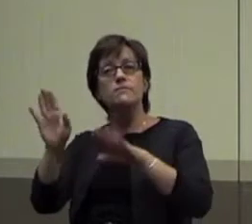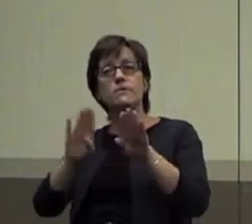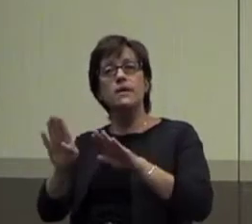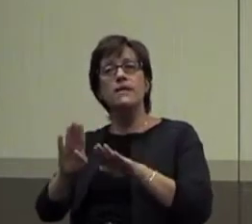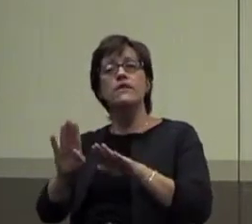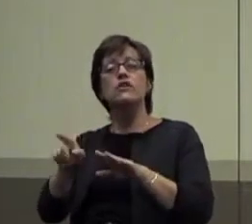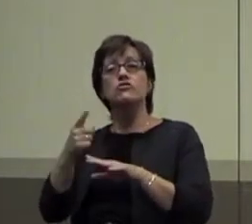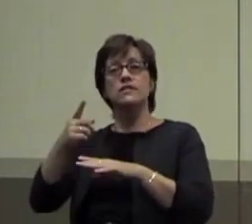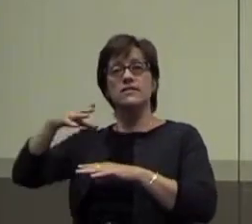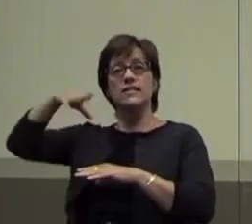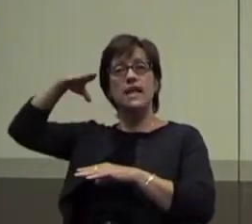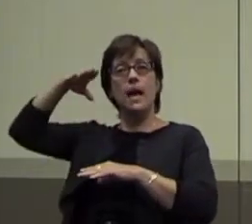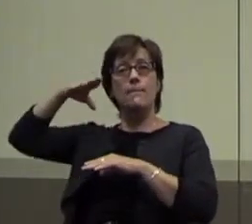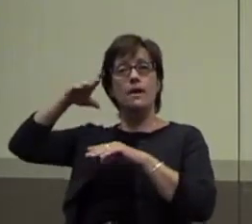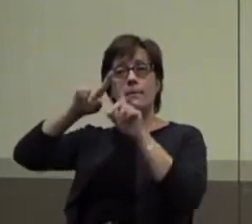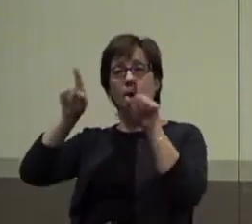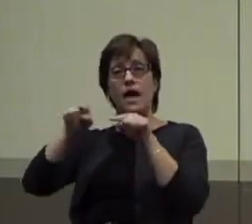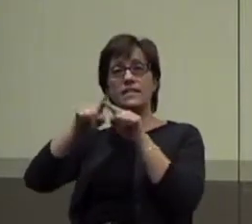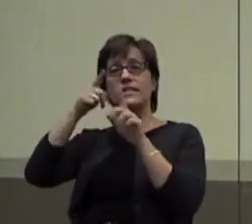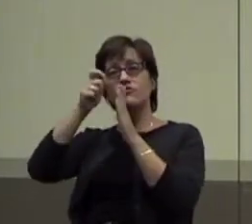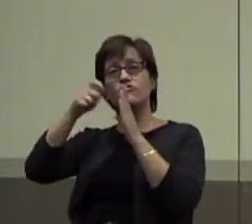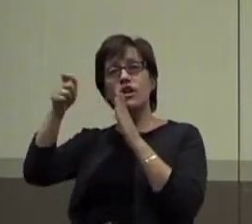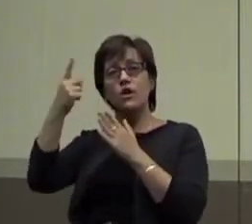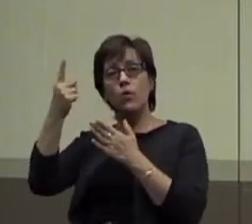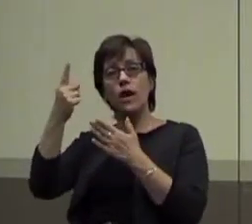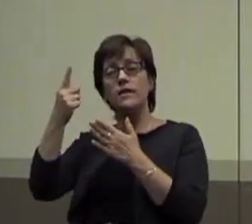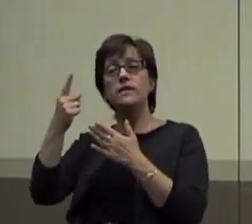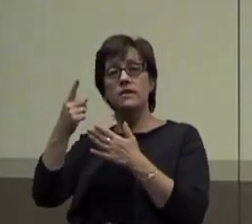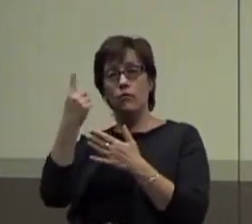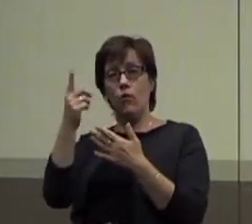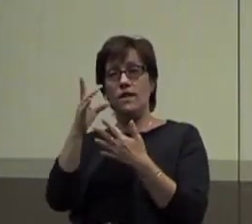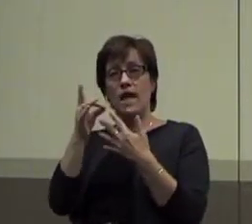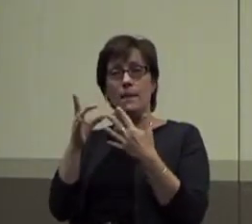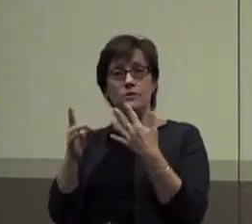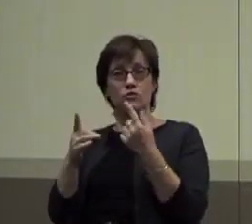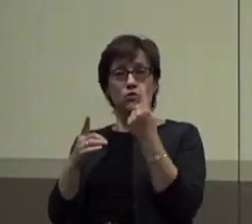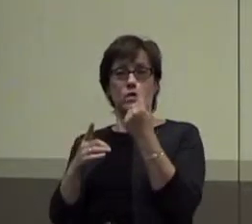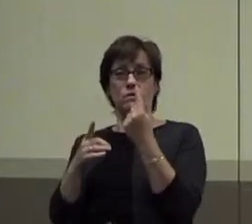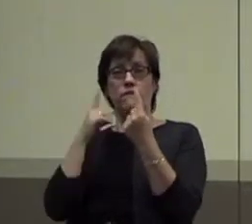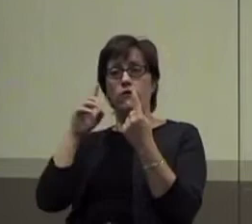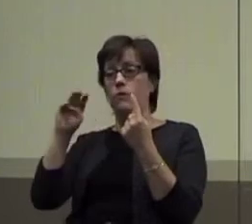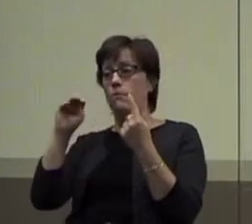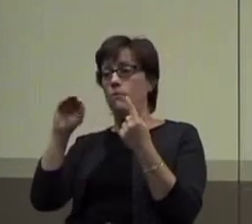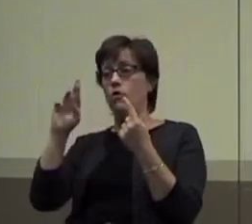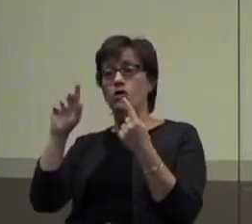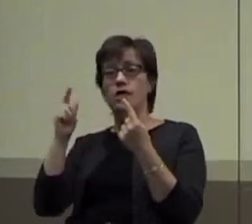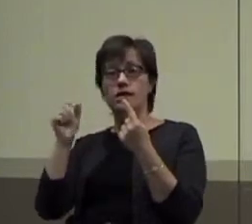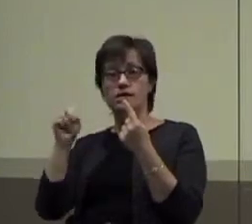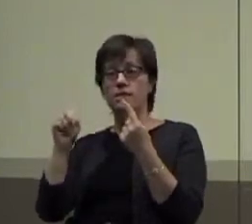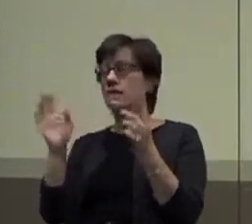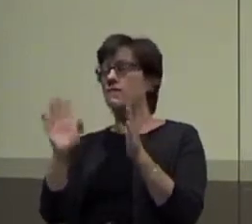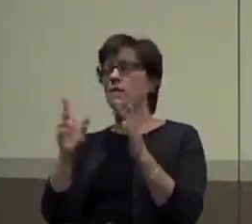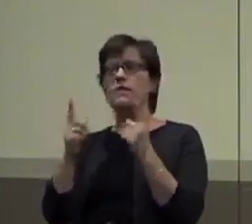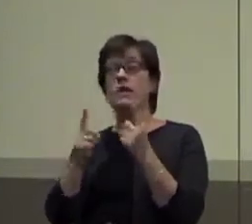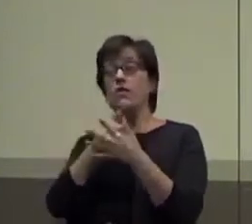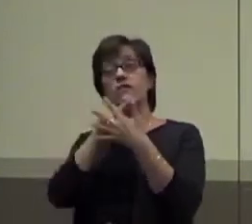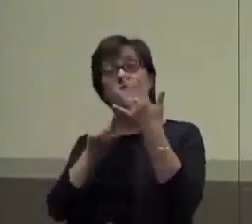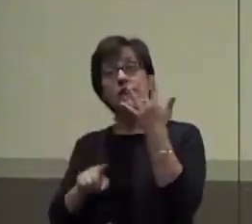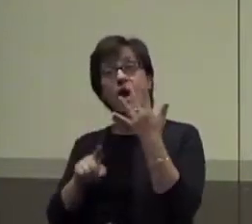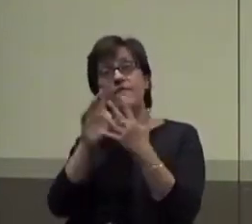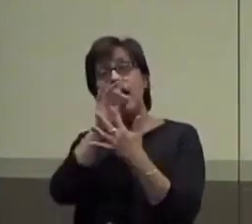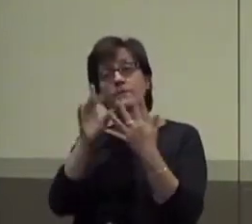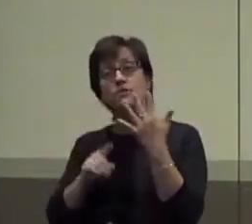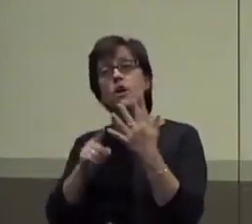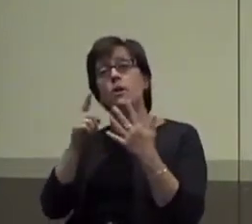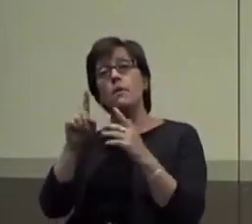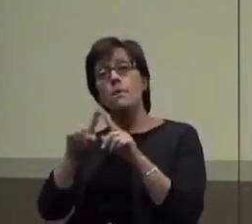top box where it says to check 1. You have 1 option here for Morgan. Or not 1 option. There's 5 options, but just